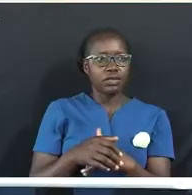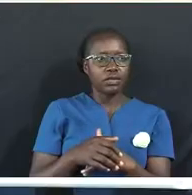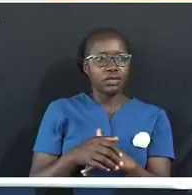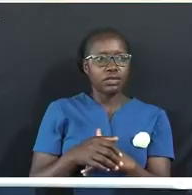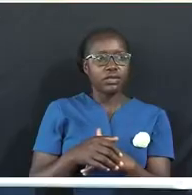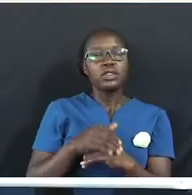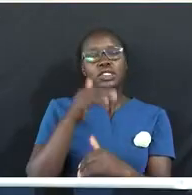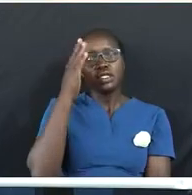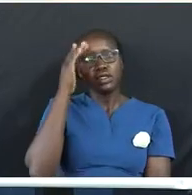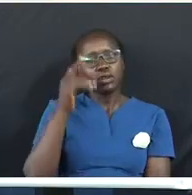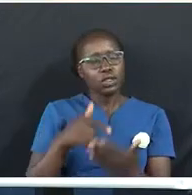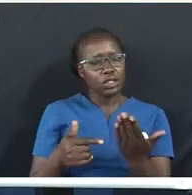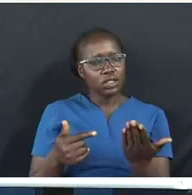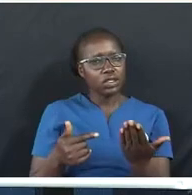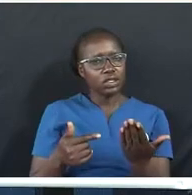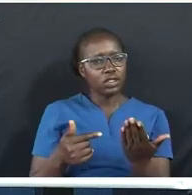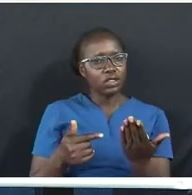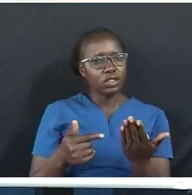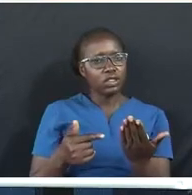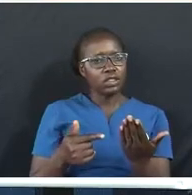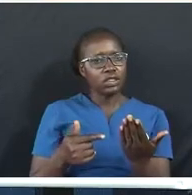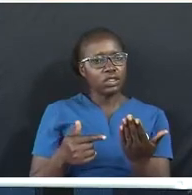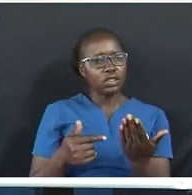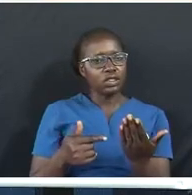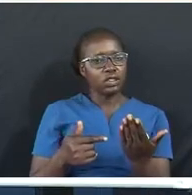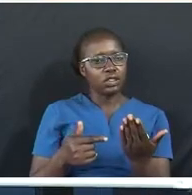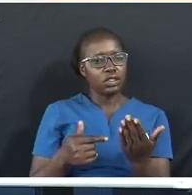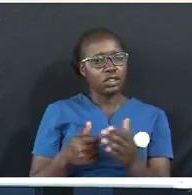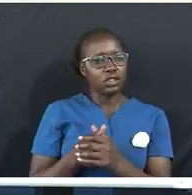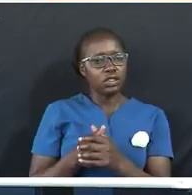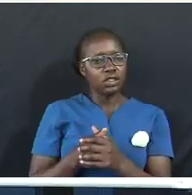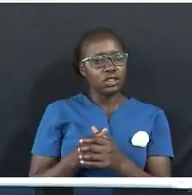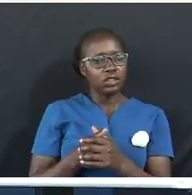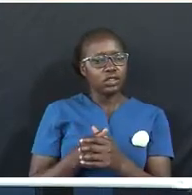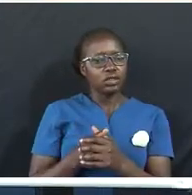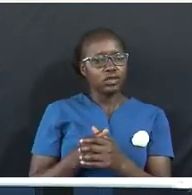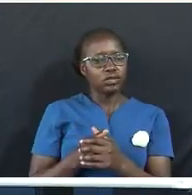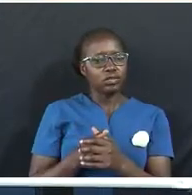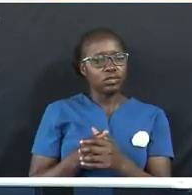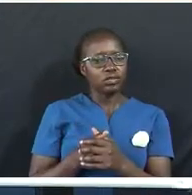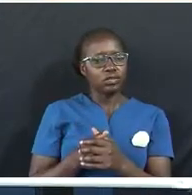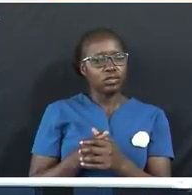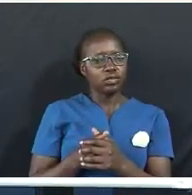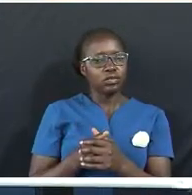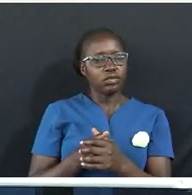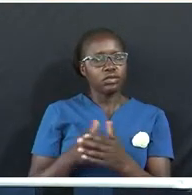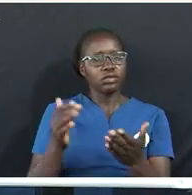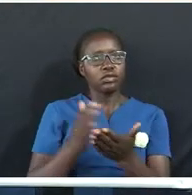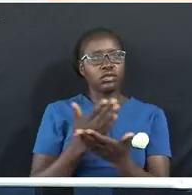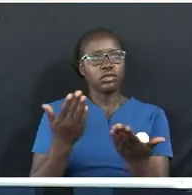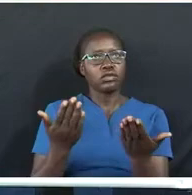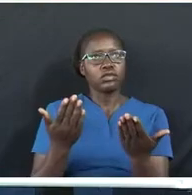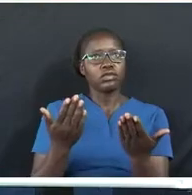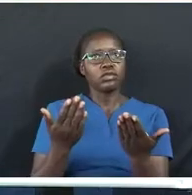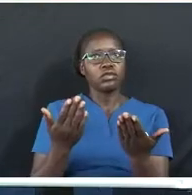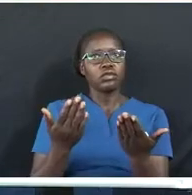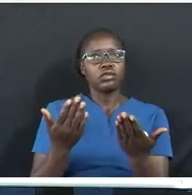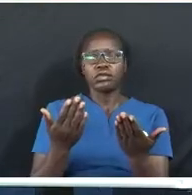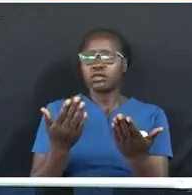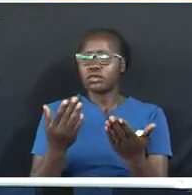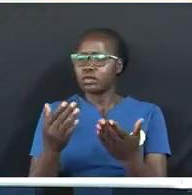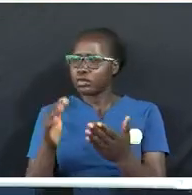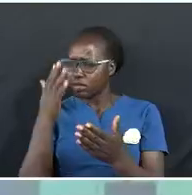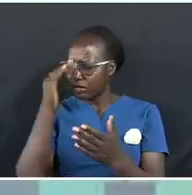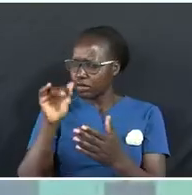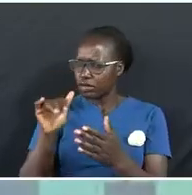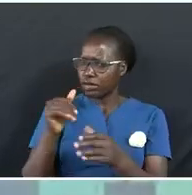You know what? These people who came at 6 in the morning, they are complaining. Why are you giving them